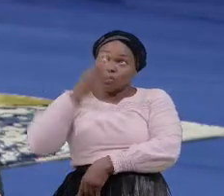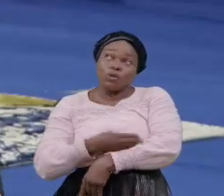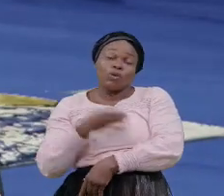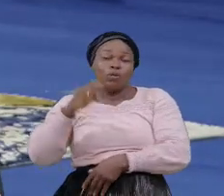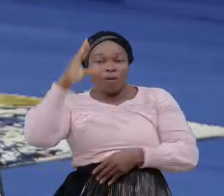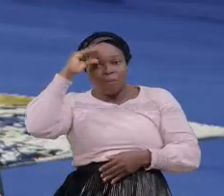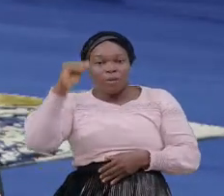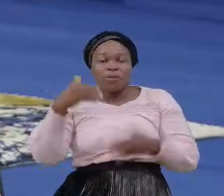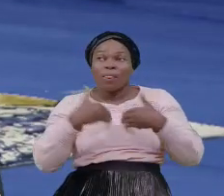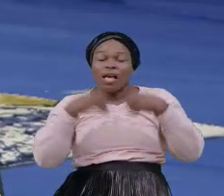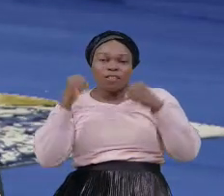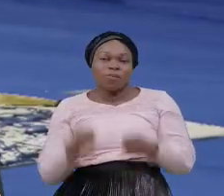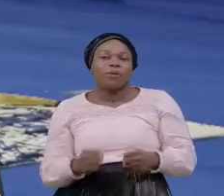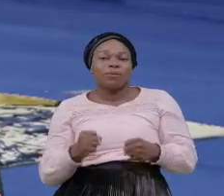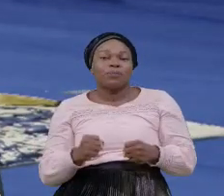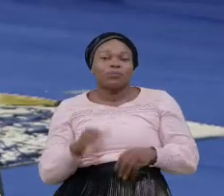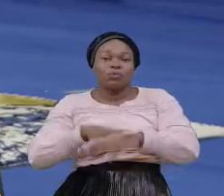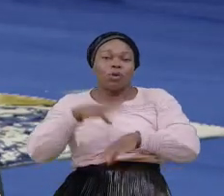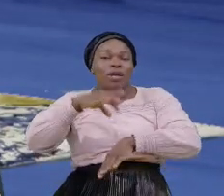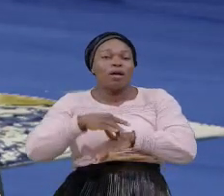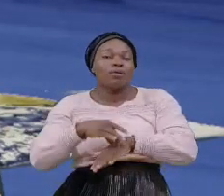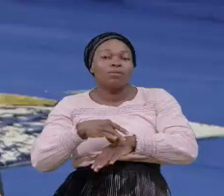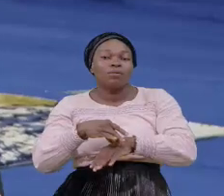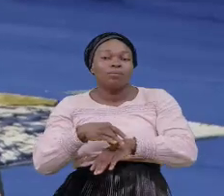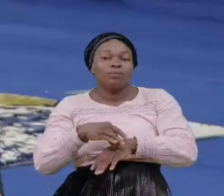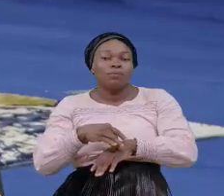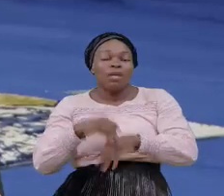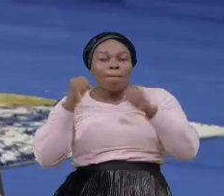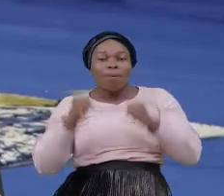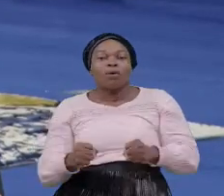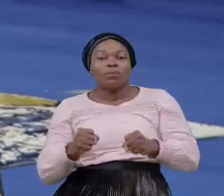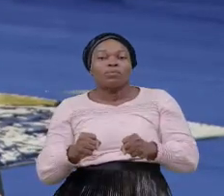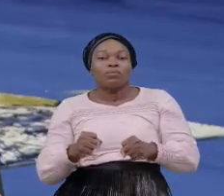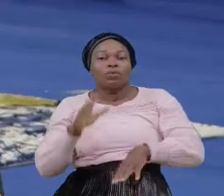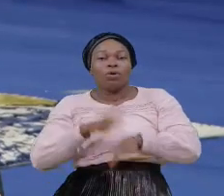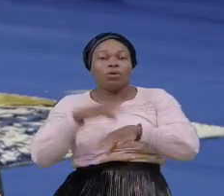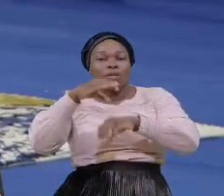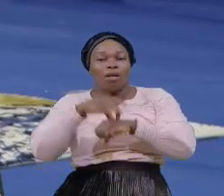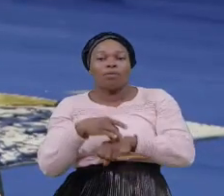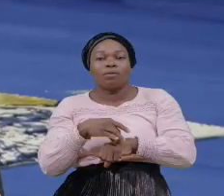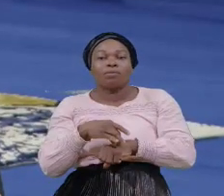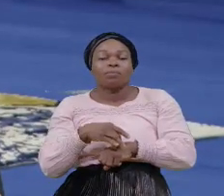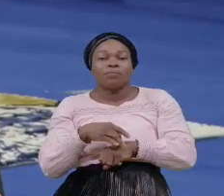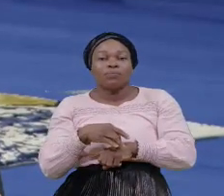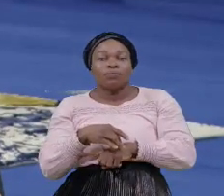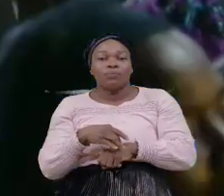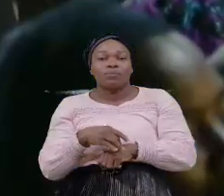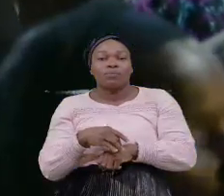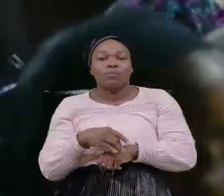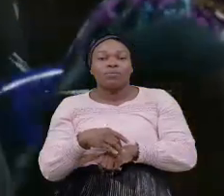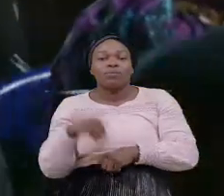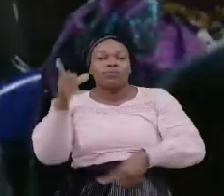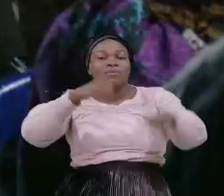power on earth. Power on earth. Somebody shout, power on